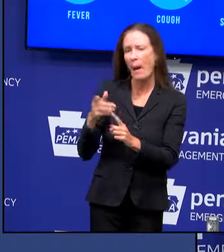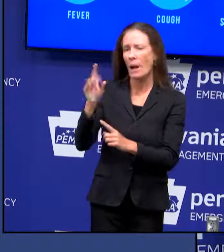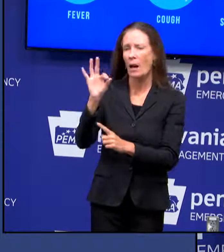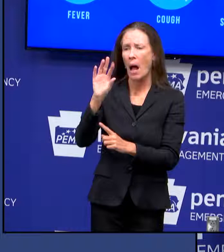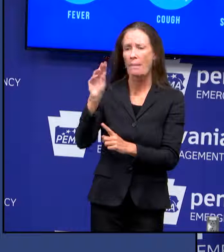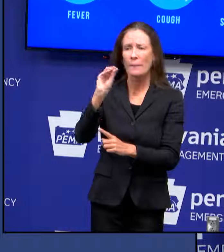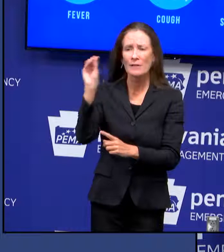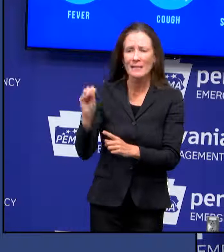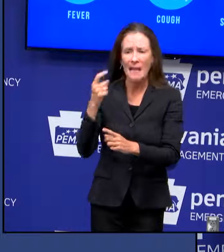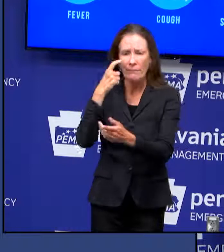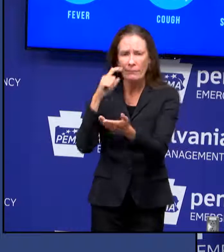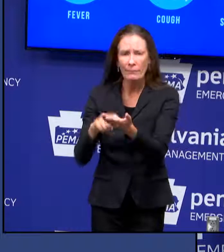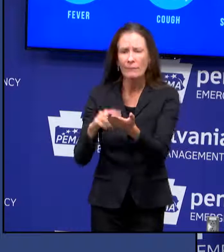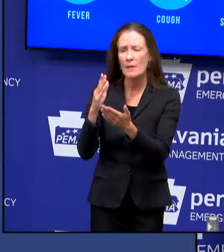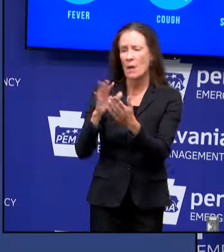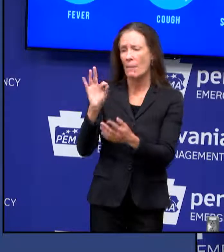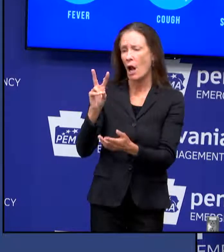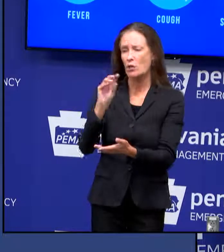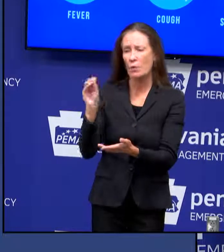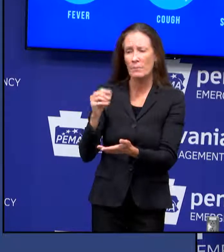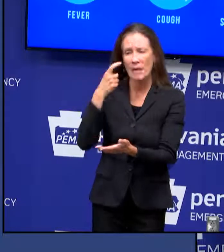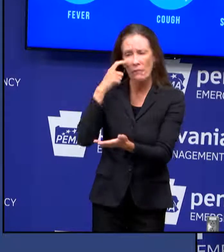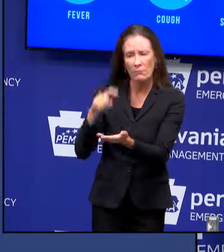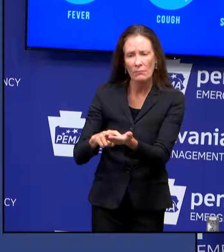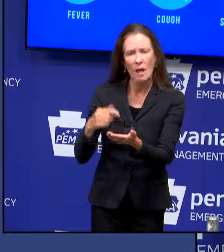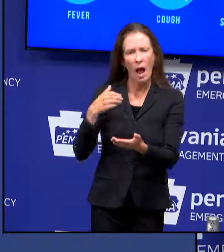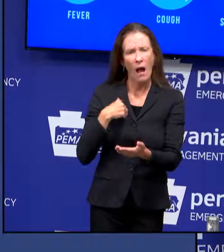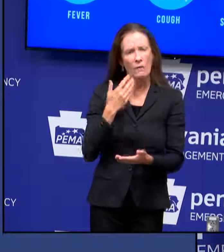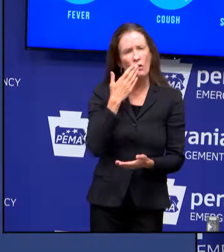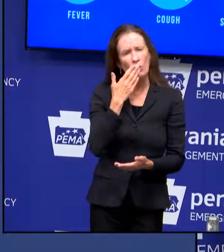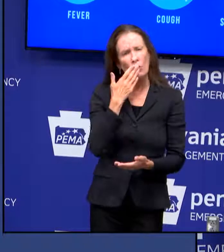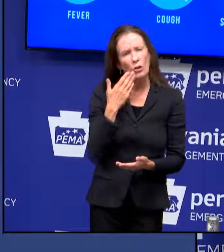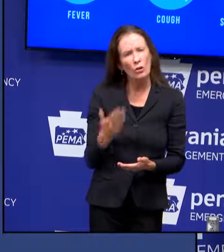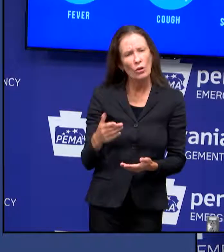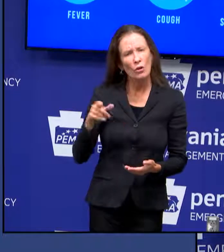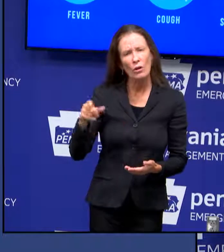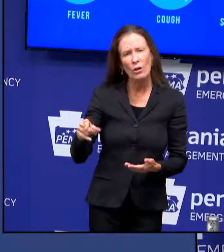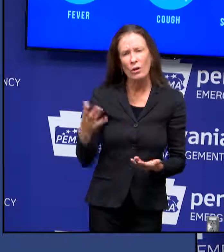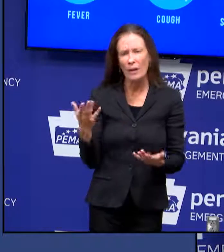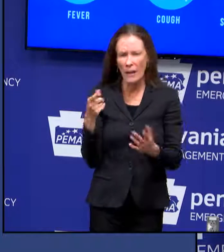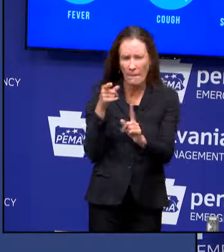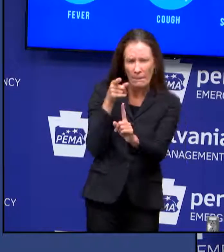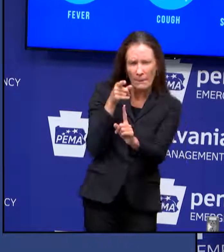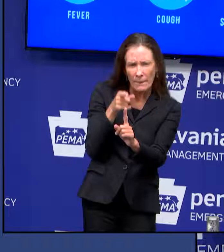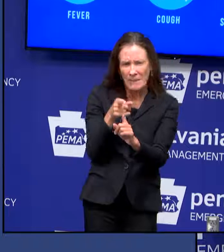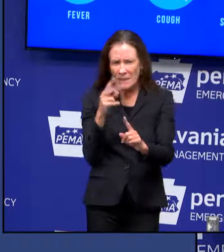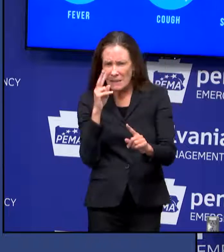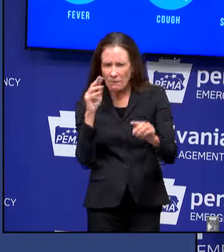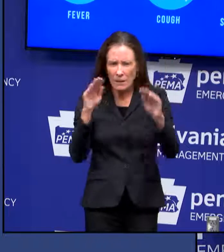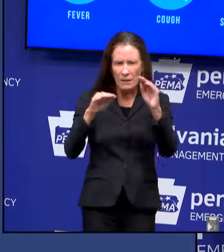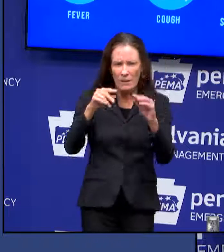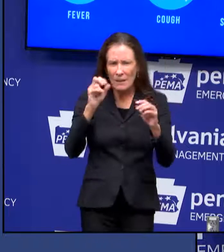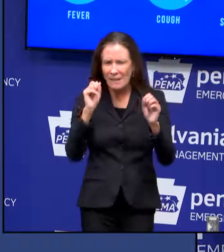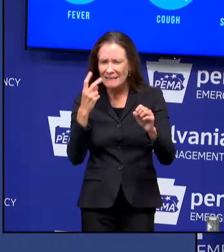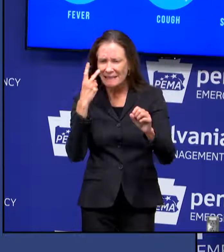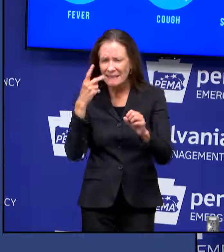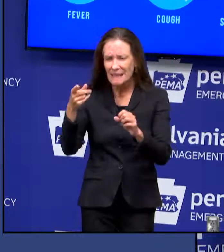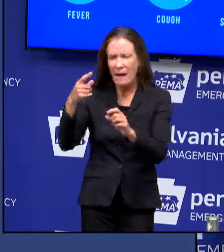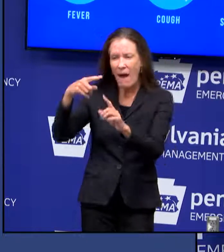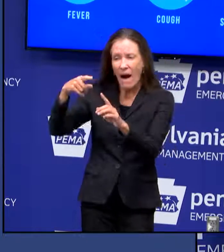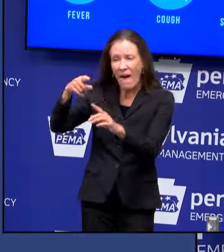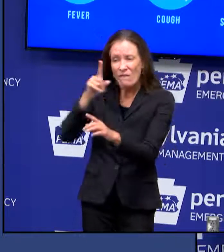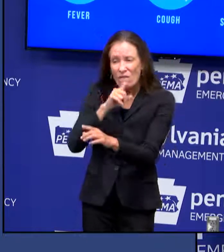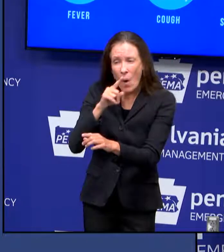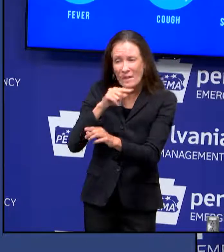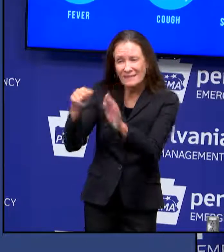rate. Specificity is looking at the false positive rate, and we look at both. So the PCR tests are very accurate. They are the